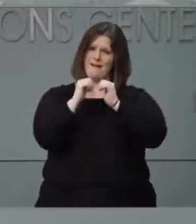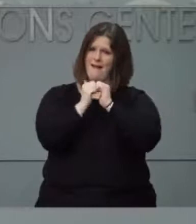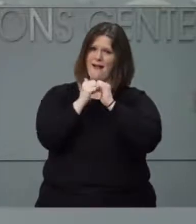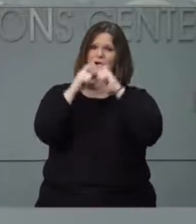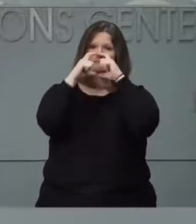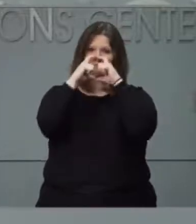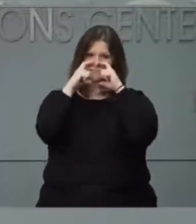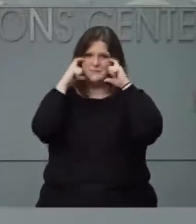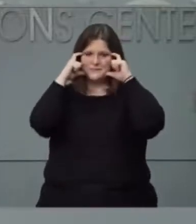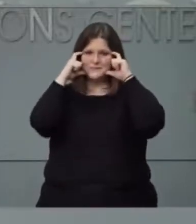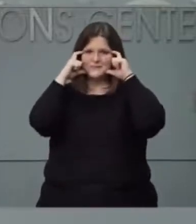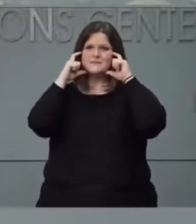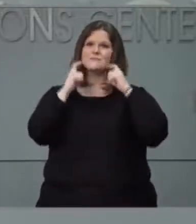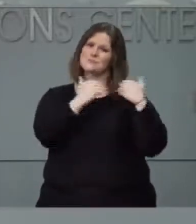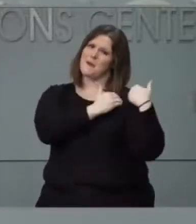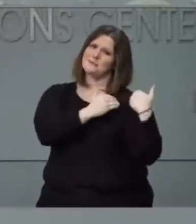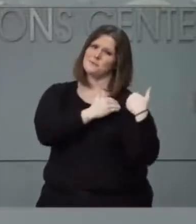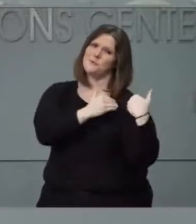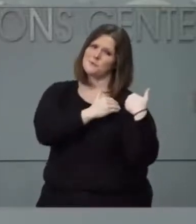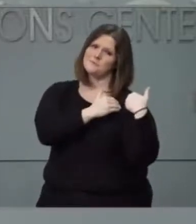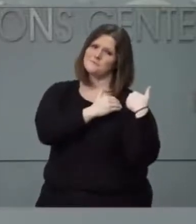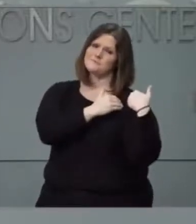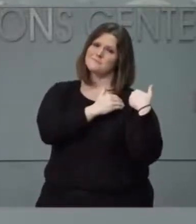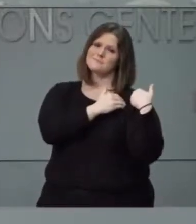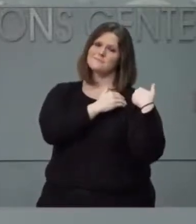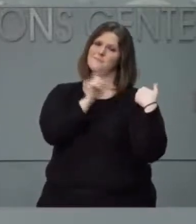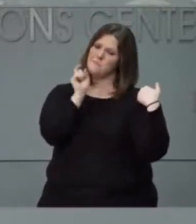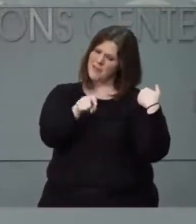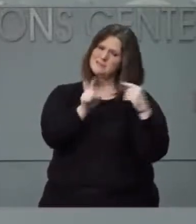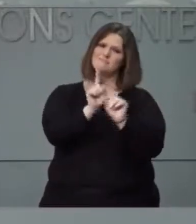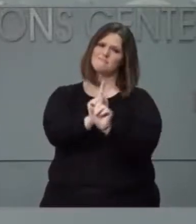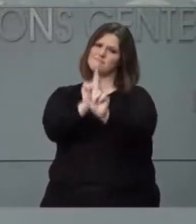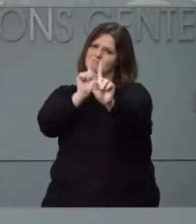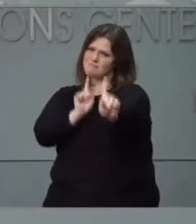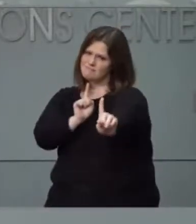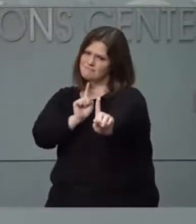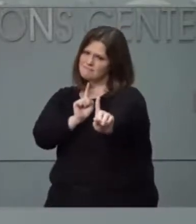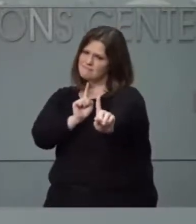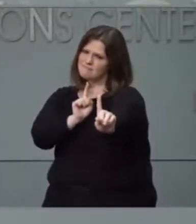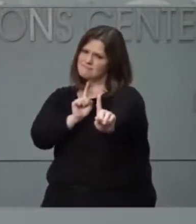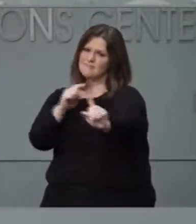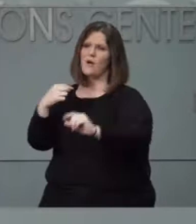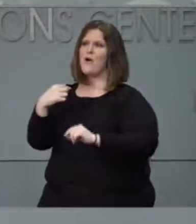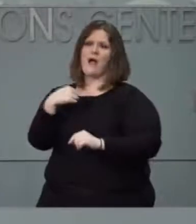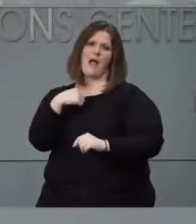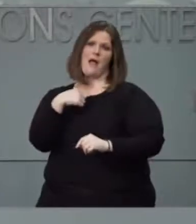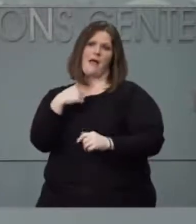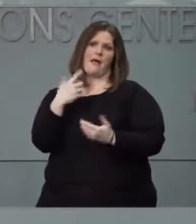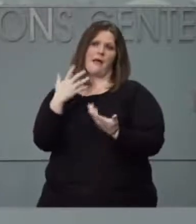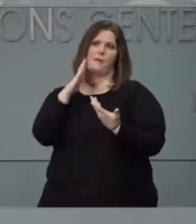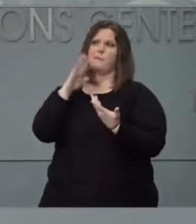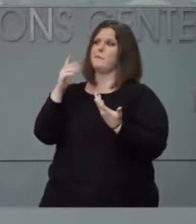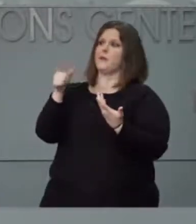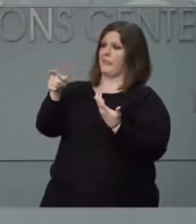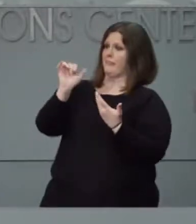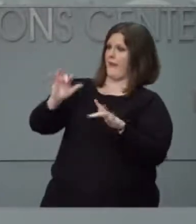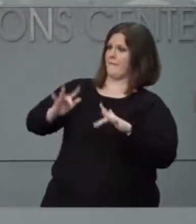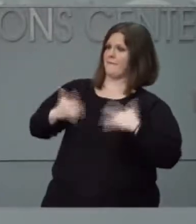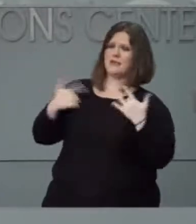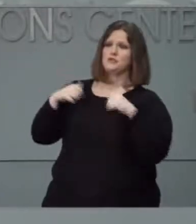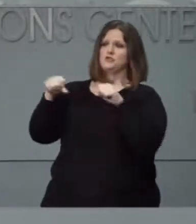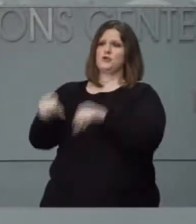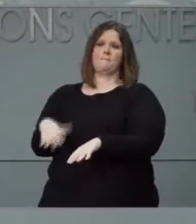personal responsibility, say, look, I got to wear a mask, I got to wait 6 feet apart, I'm not going to go to that event, I'm not going to